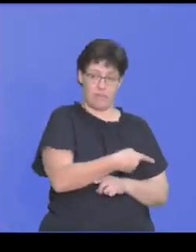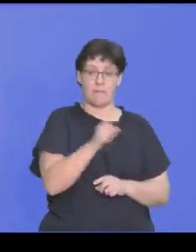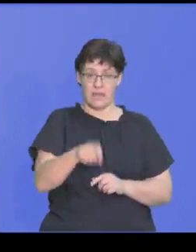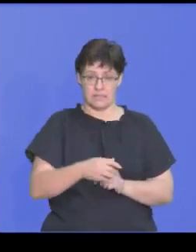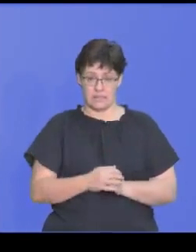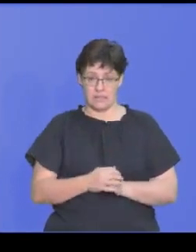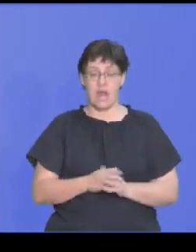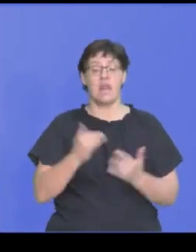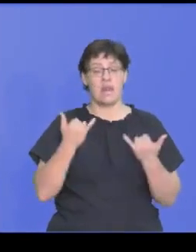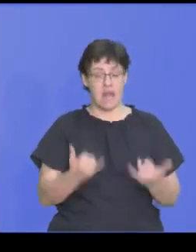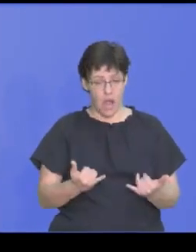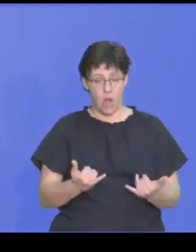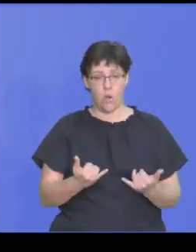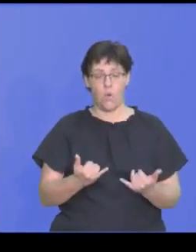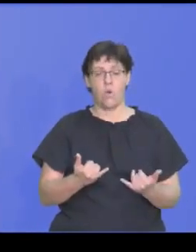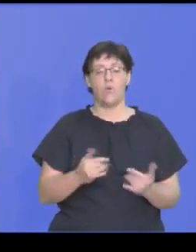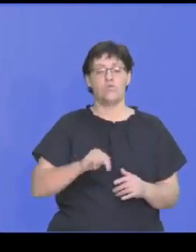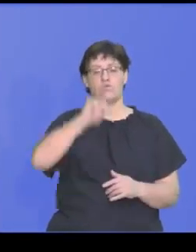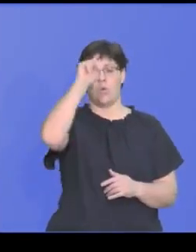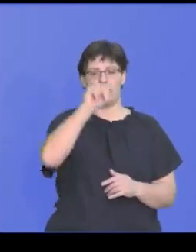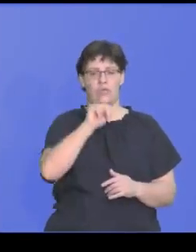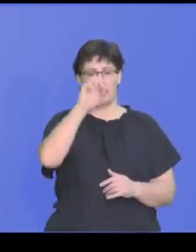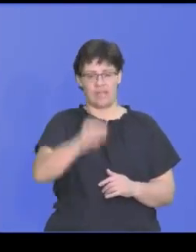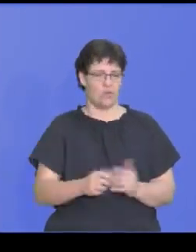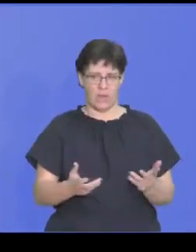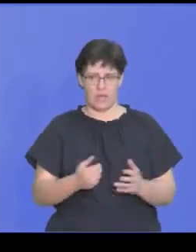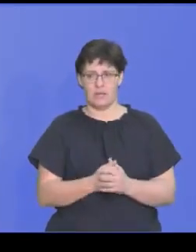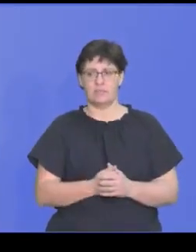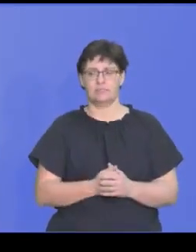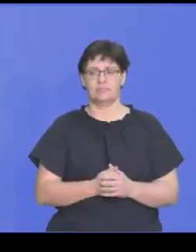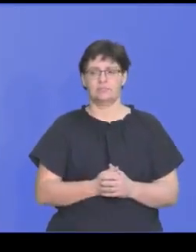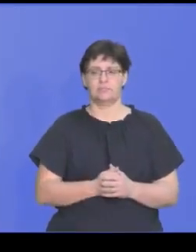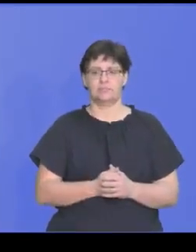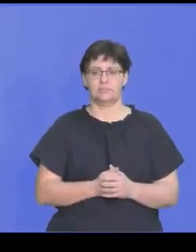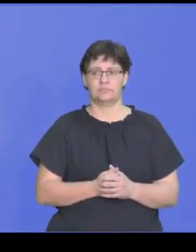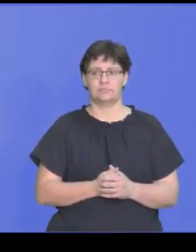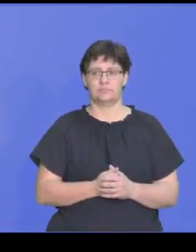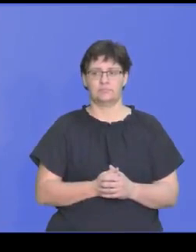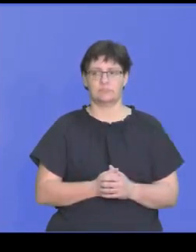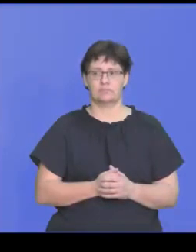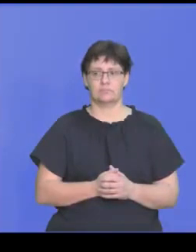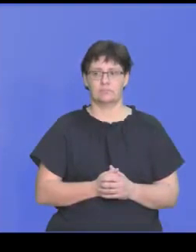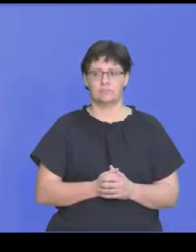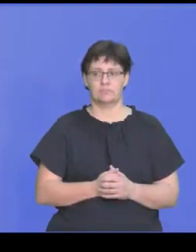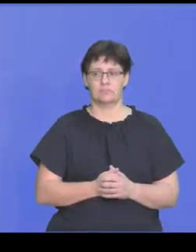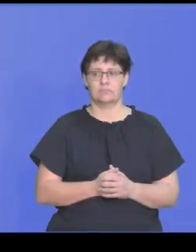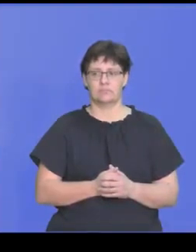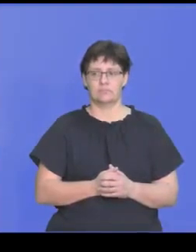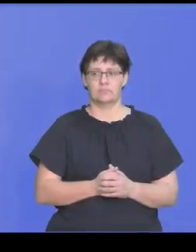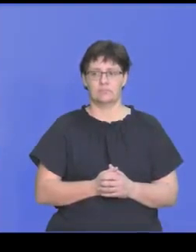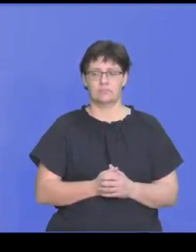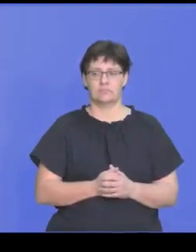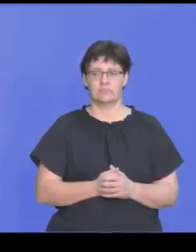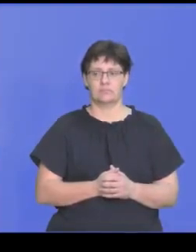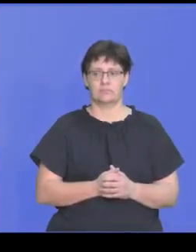way. Now we use our compass directions, and I'm going to quickly remind you of your compass directions. Sorry,